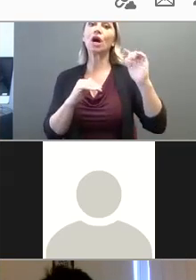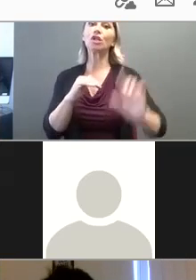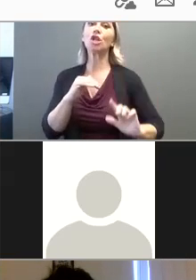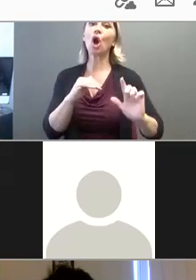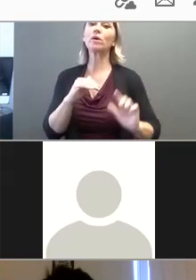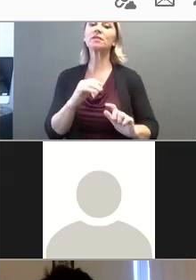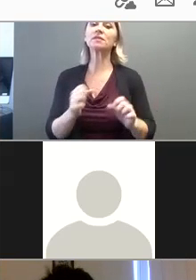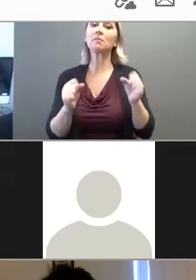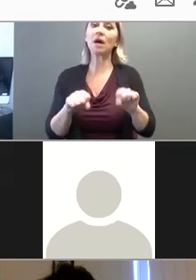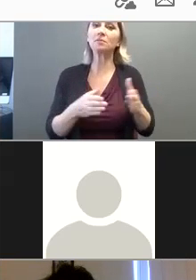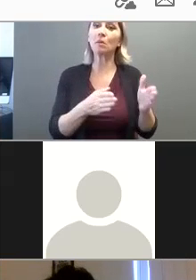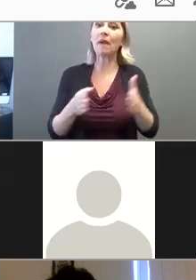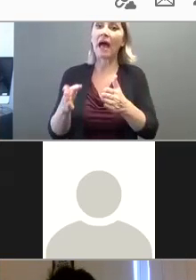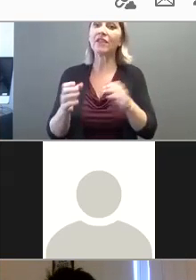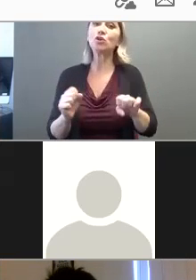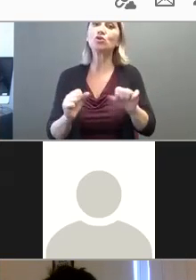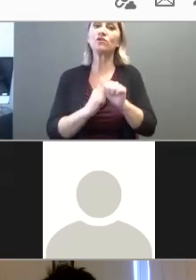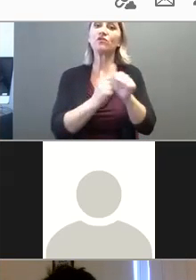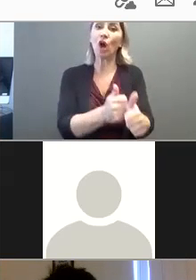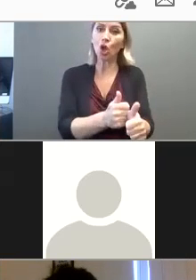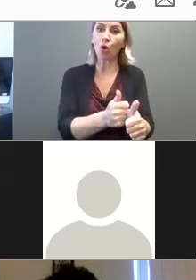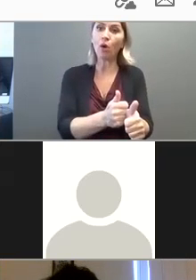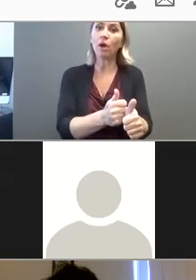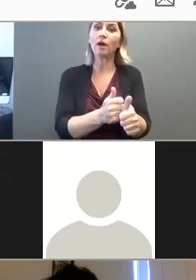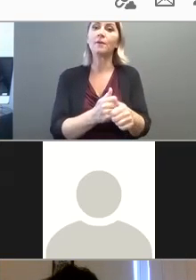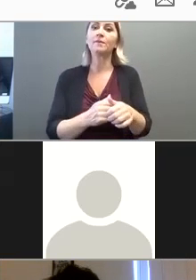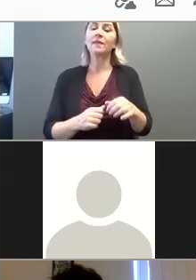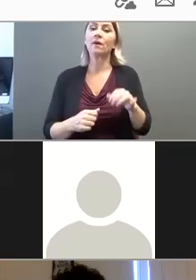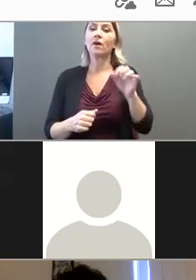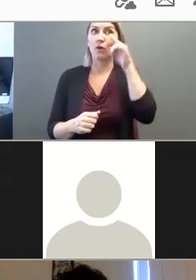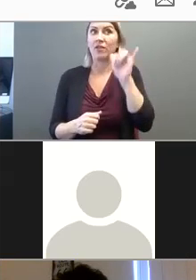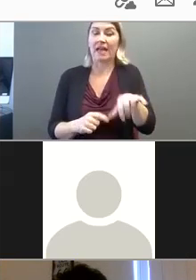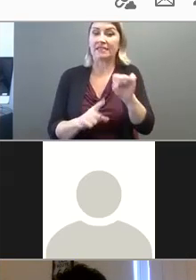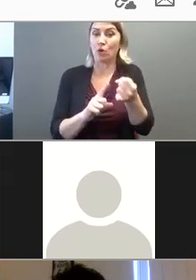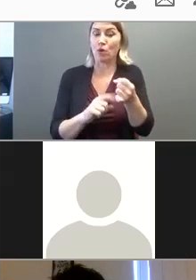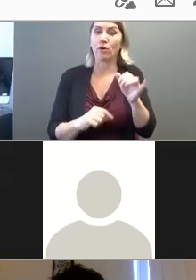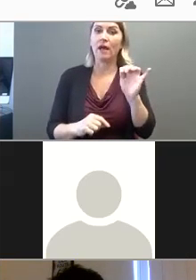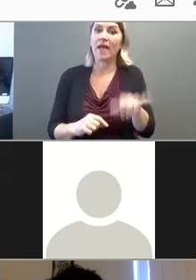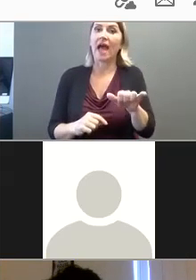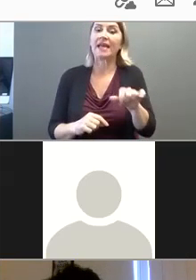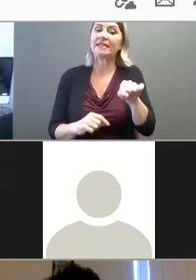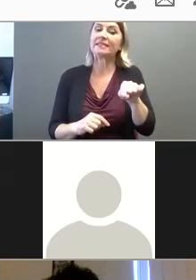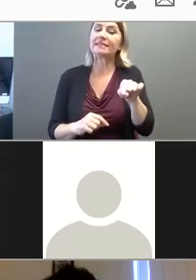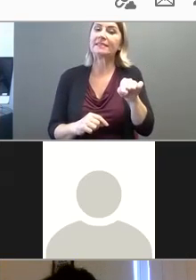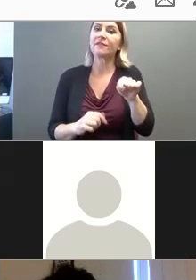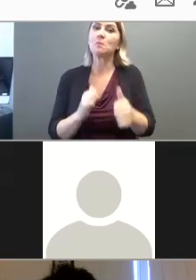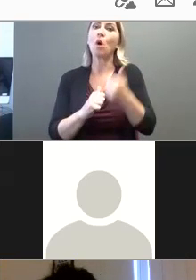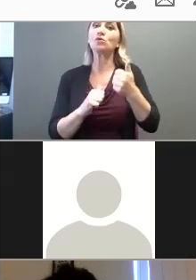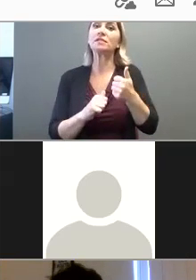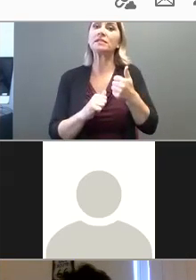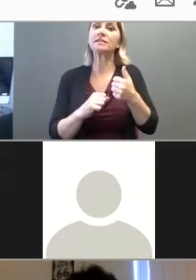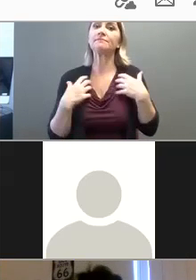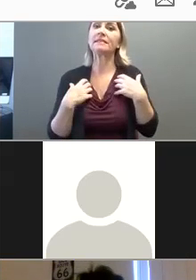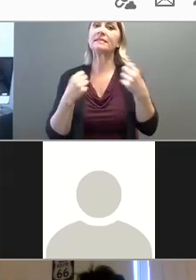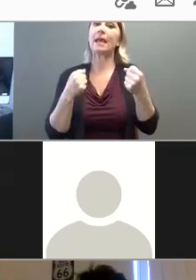of paths that you should follow, or in that router scenario, you can say that this is the most stable path that you